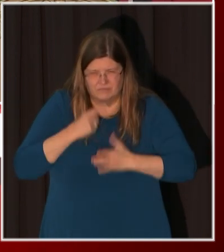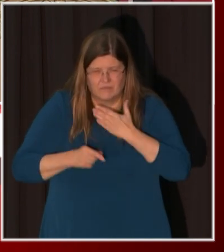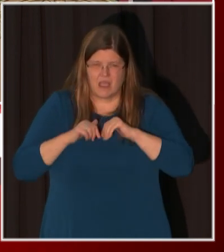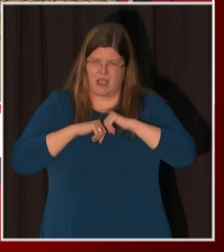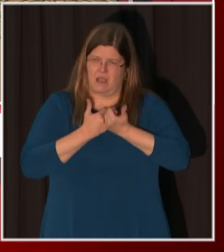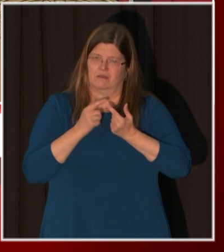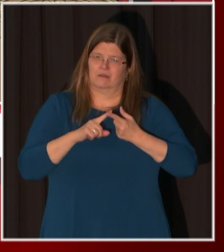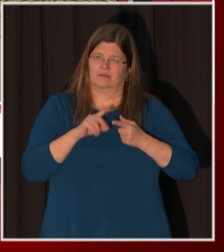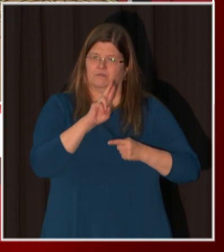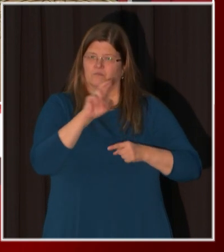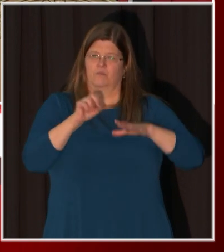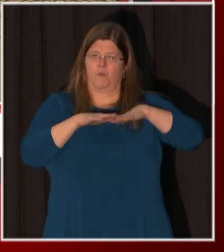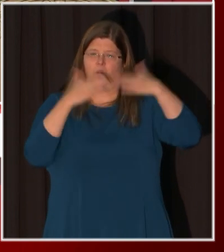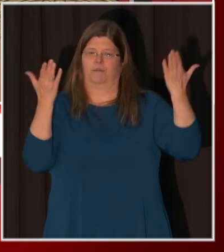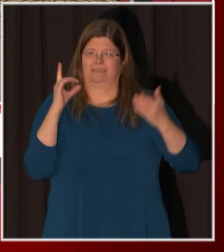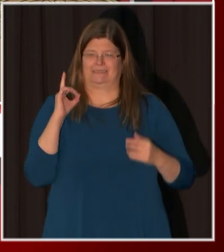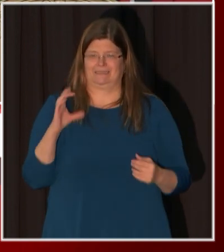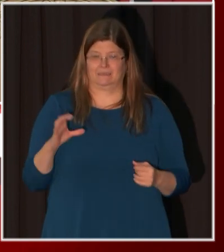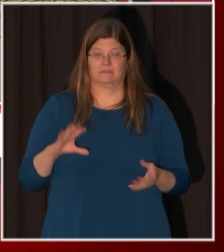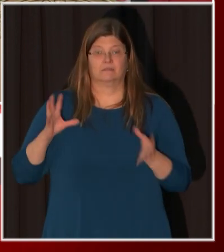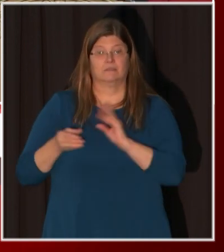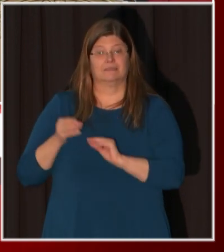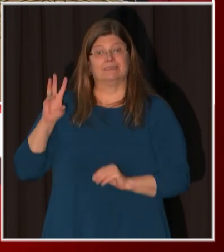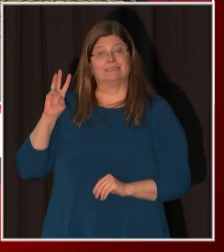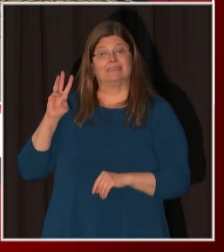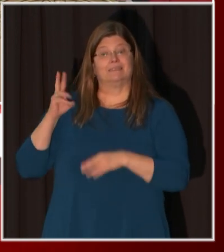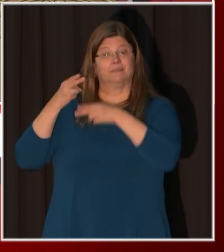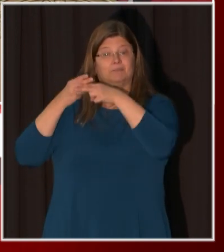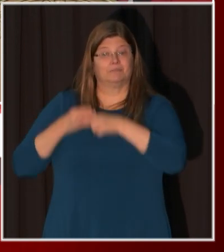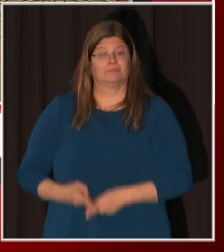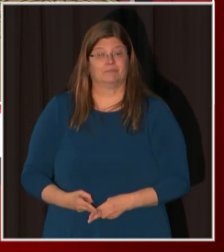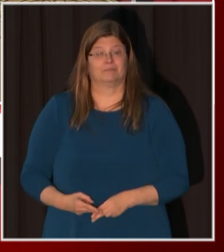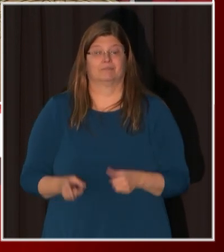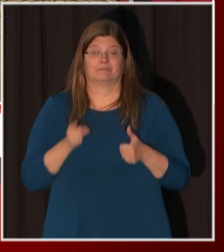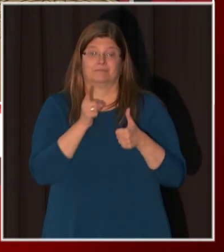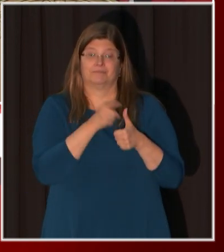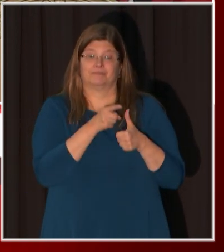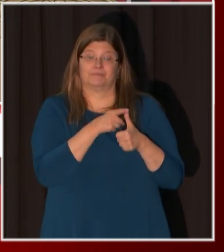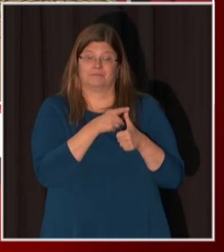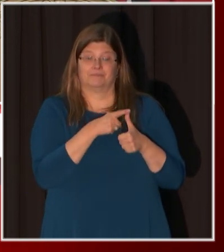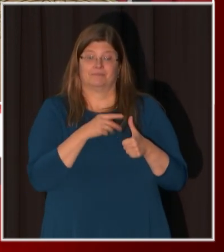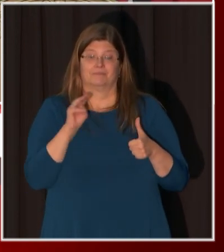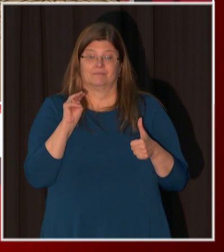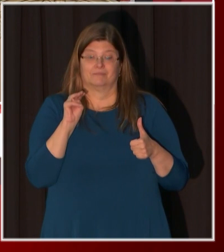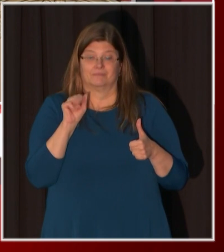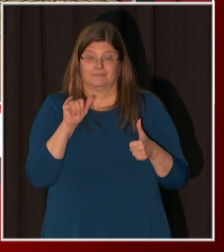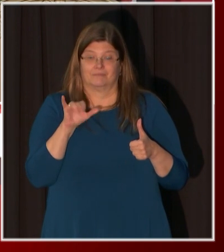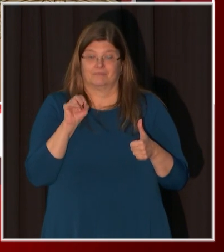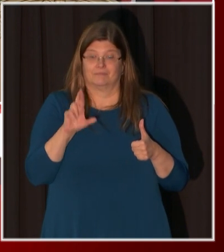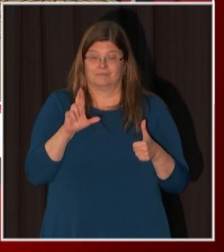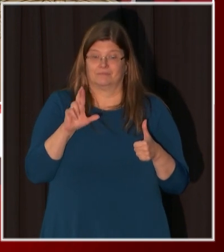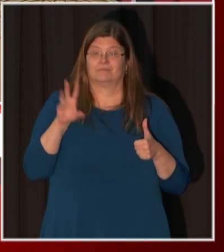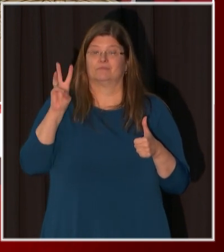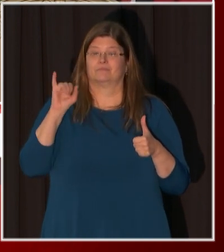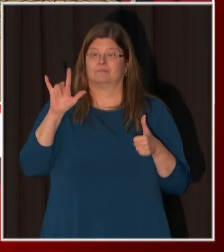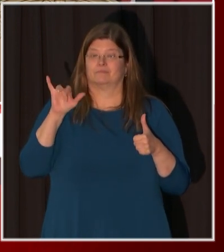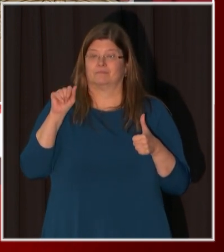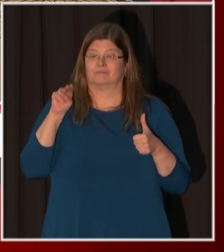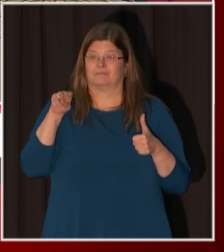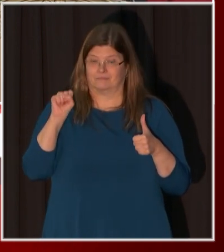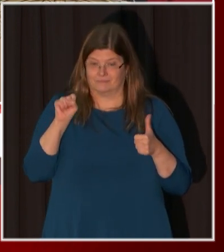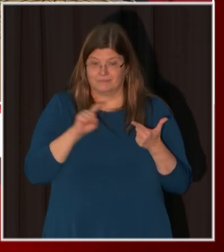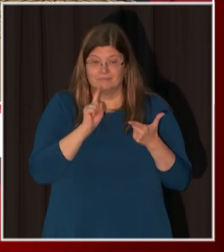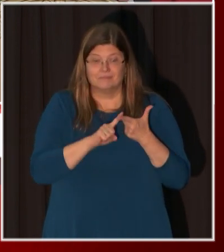will serve on the steering committee are former Mayor Anthony Williams, former Mayor Adrian Fenty,